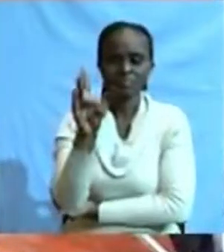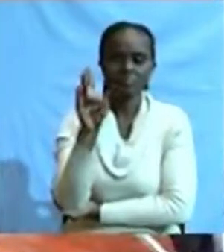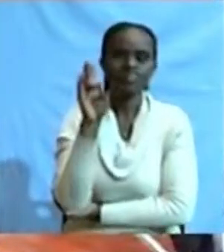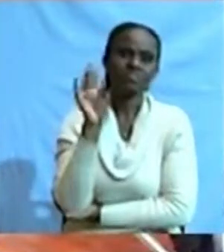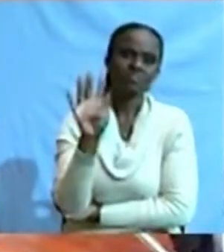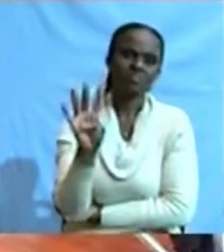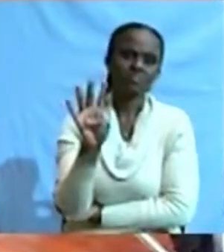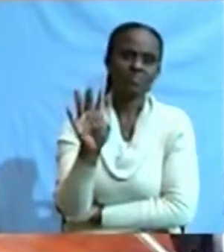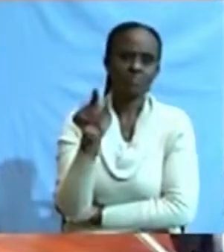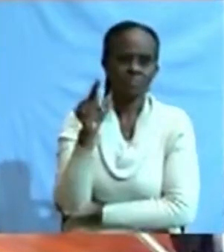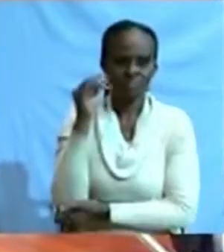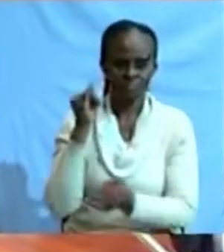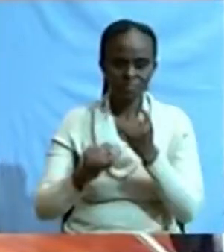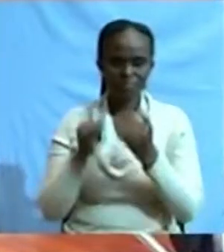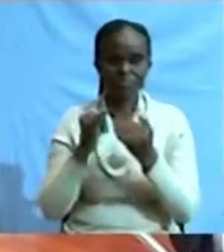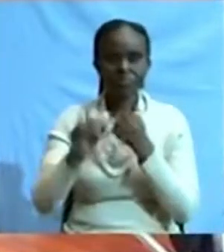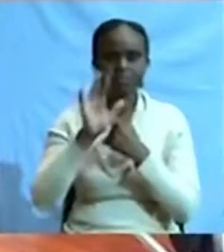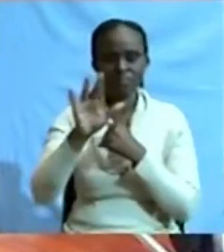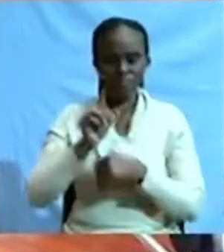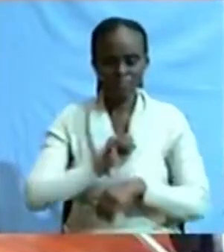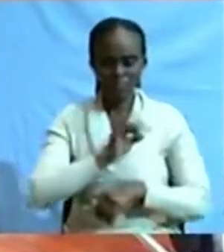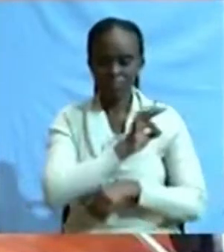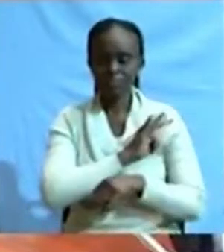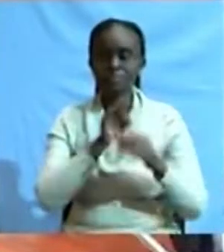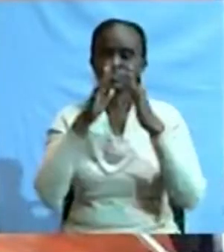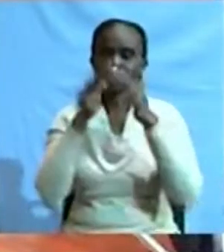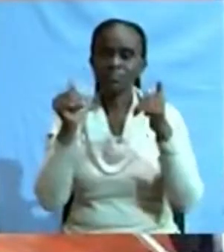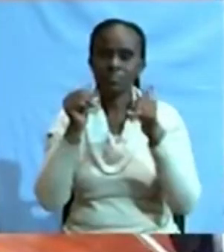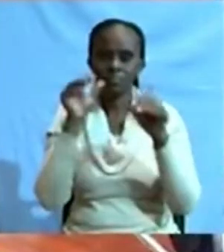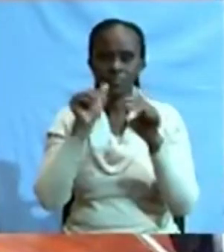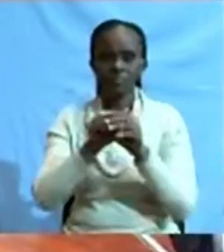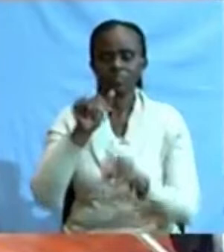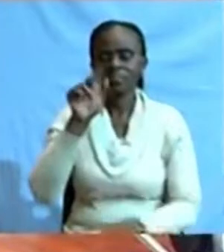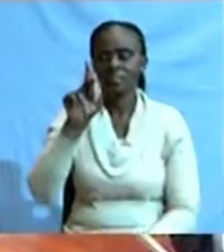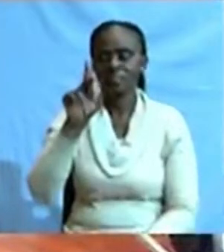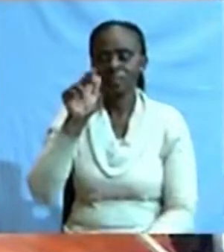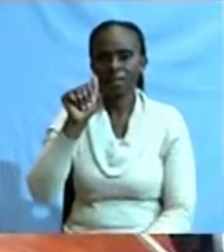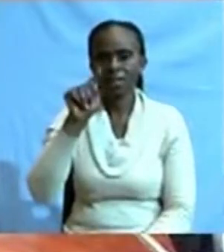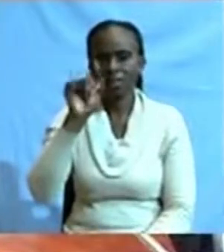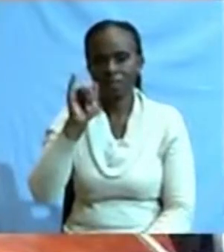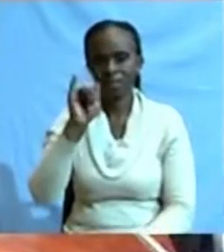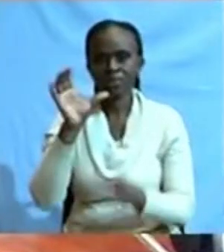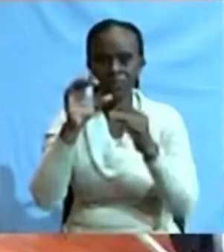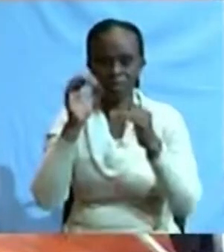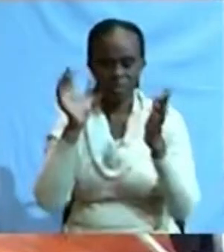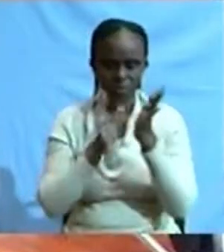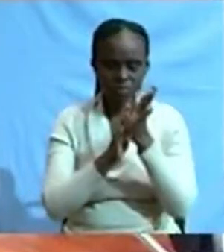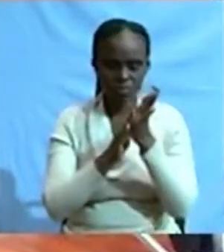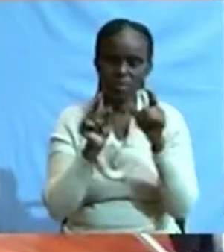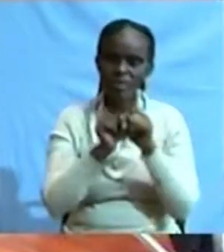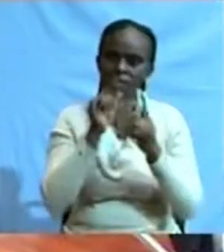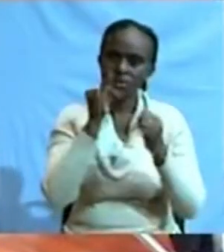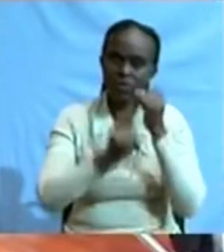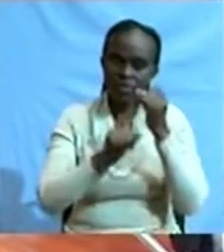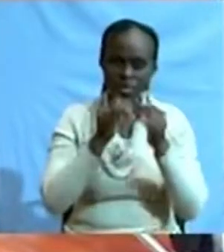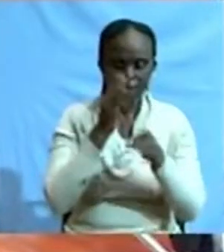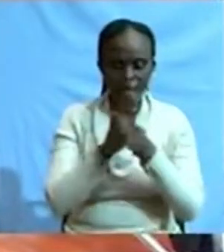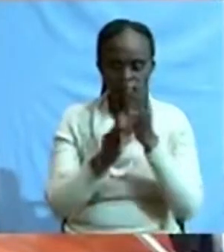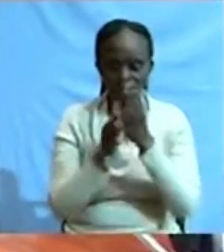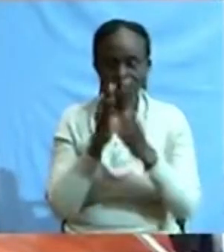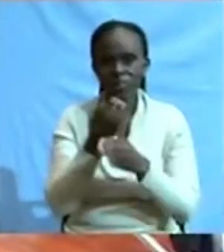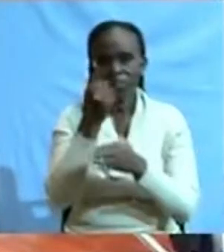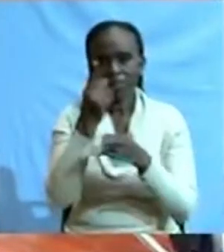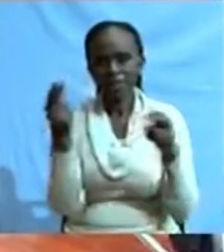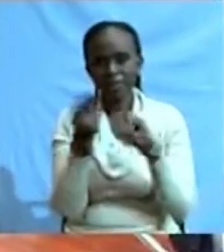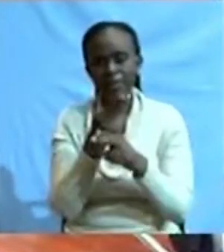134,174 for the completion of a staff house at Kati Community School and completion of construction of